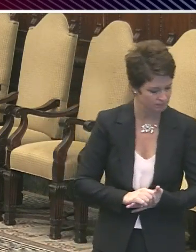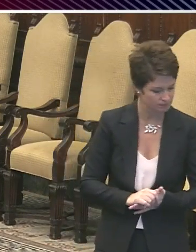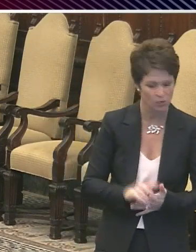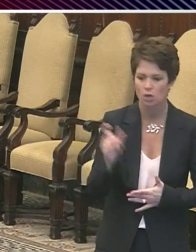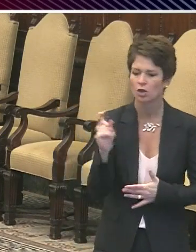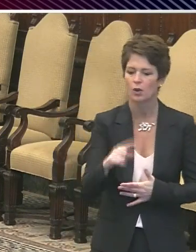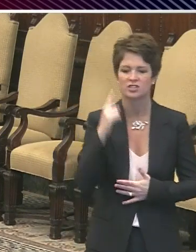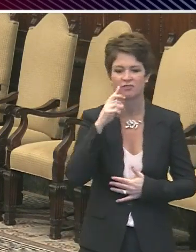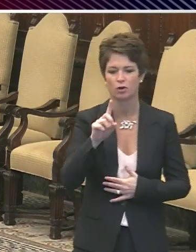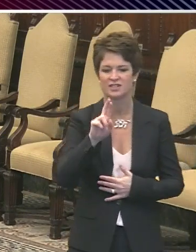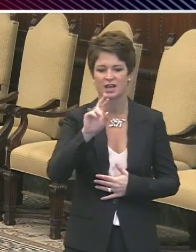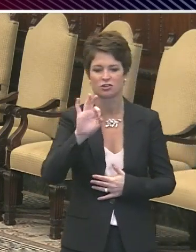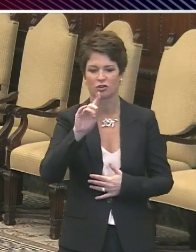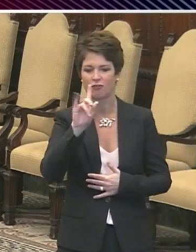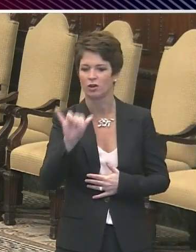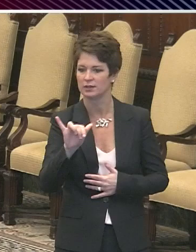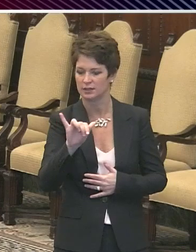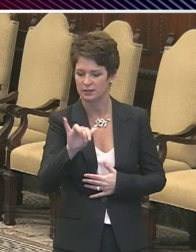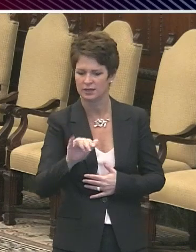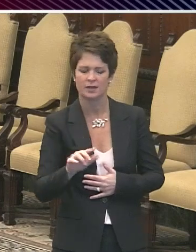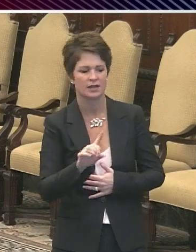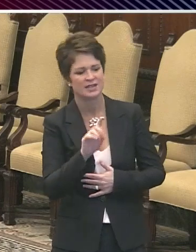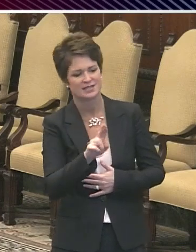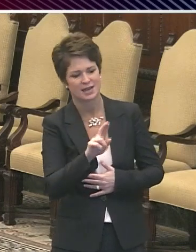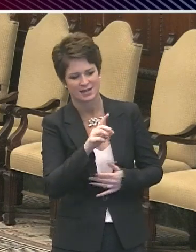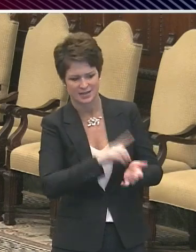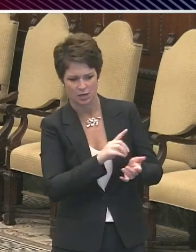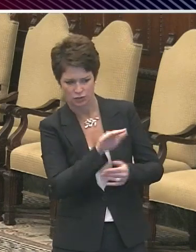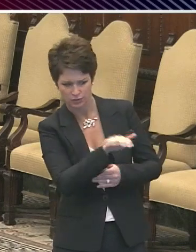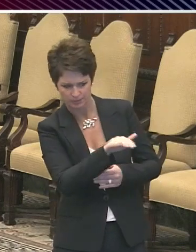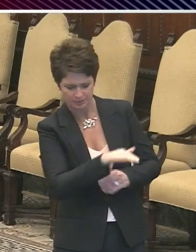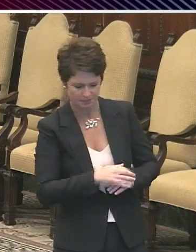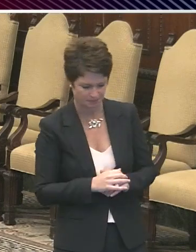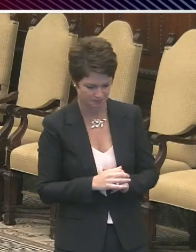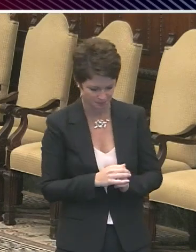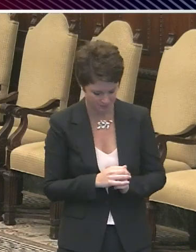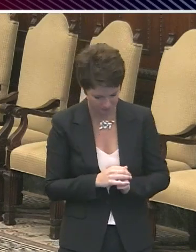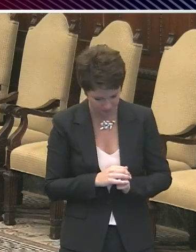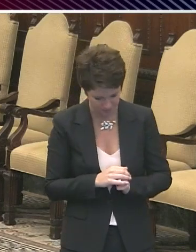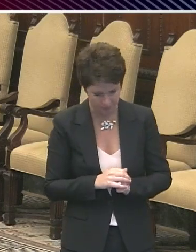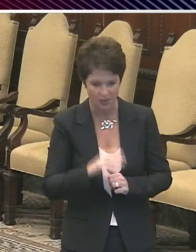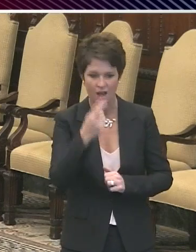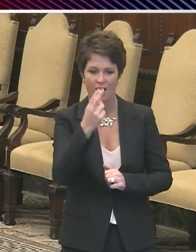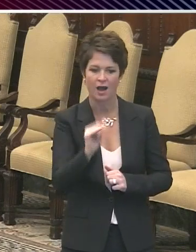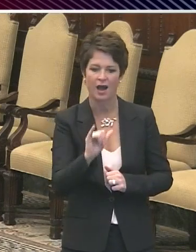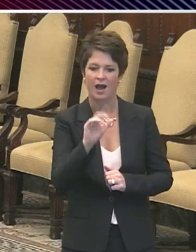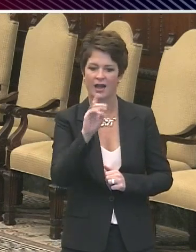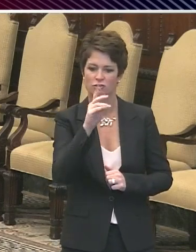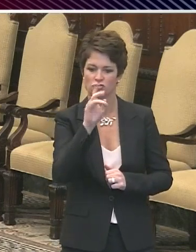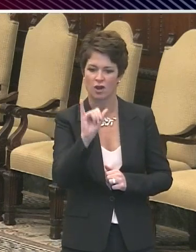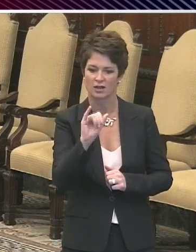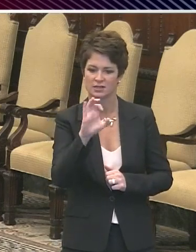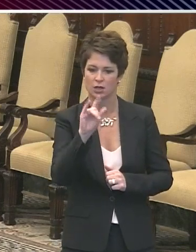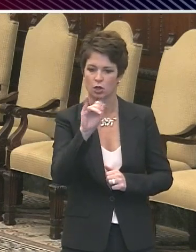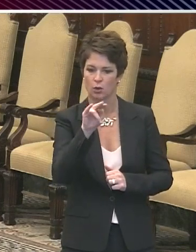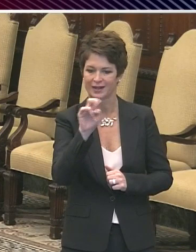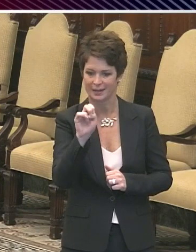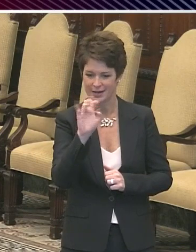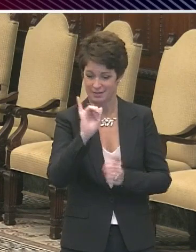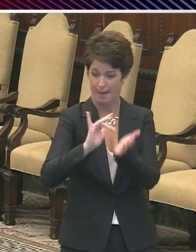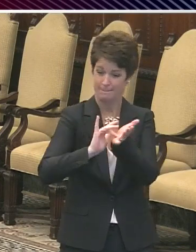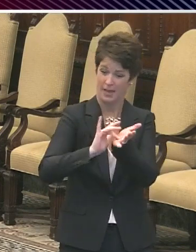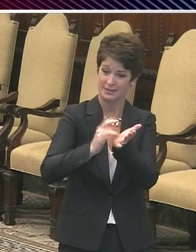This question is for Dr. Farley. Dr. Farley, has hydroxychloroquine been,